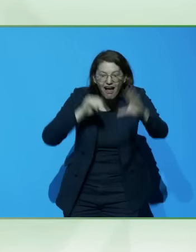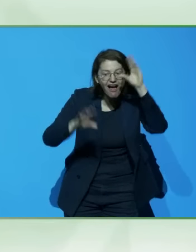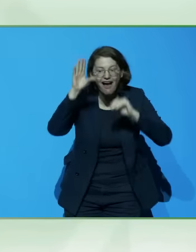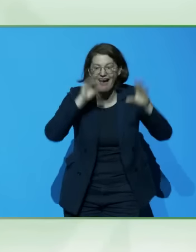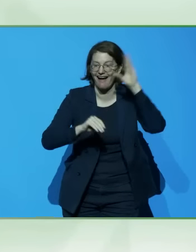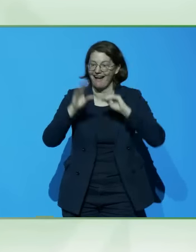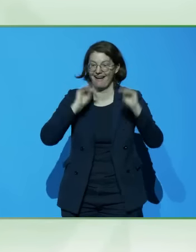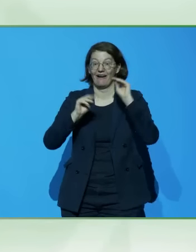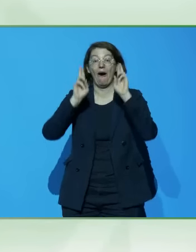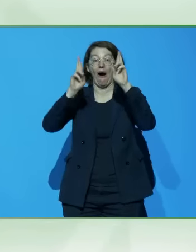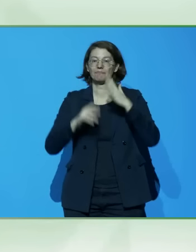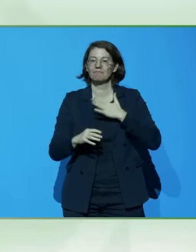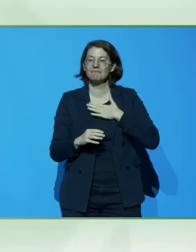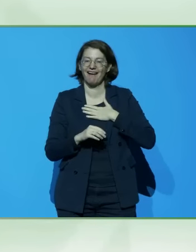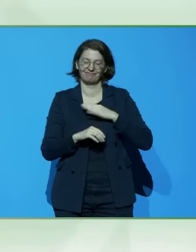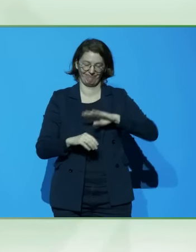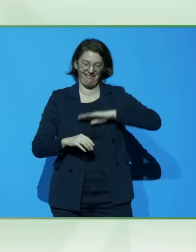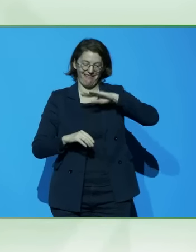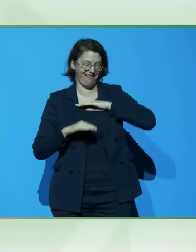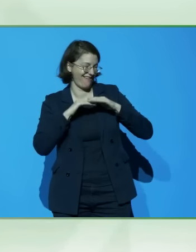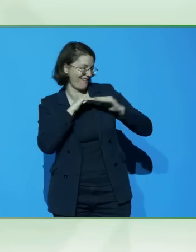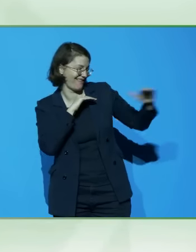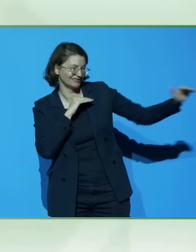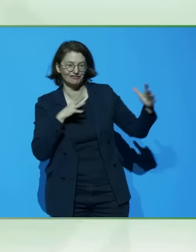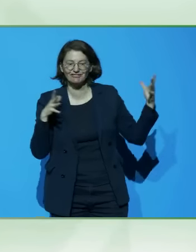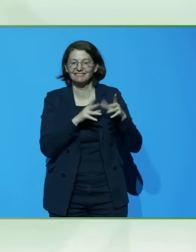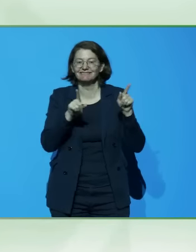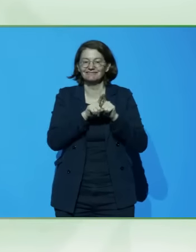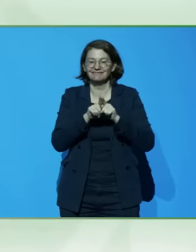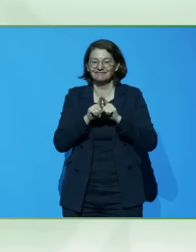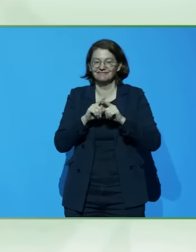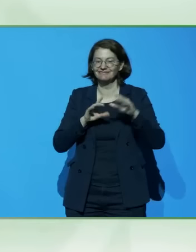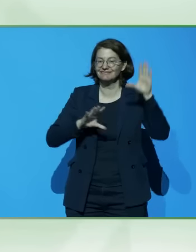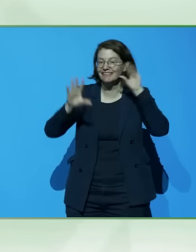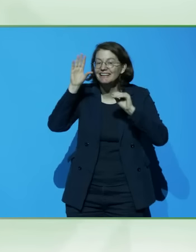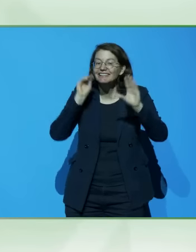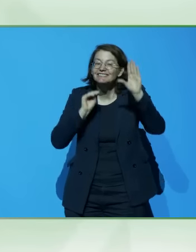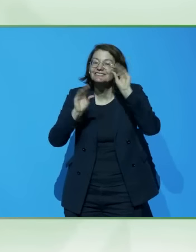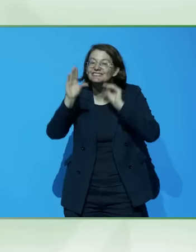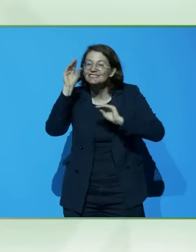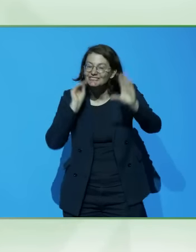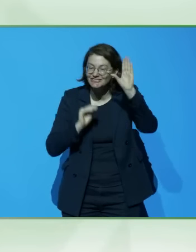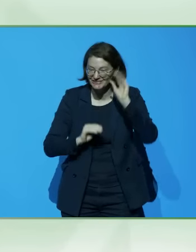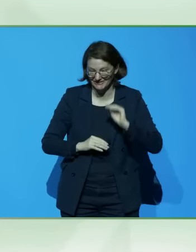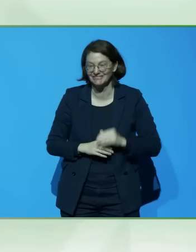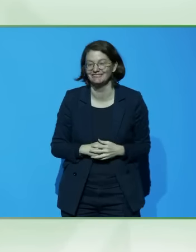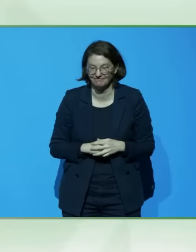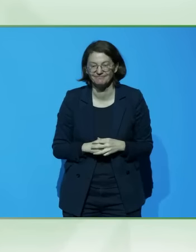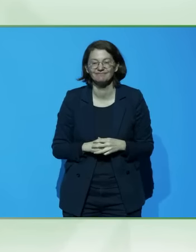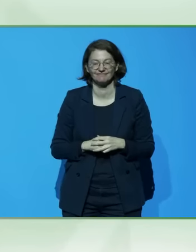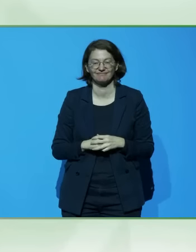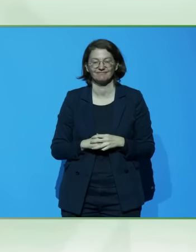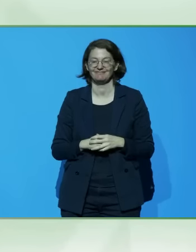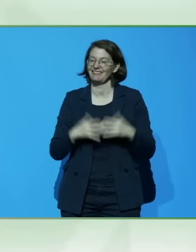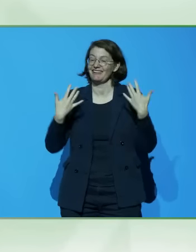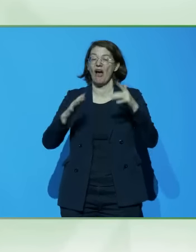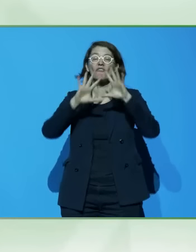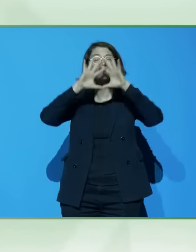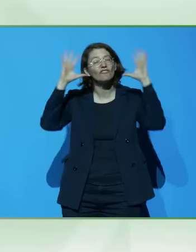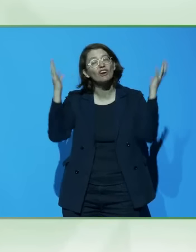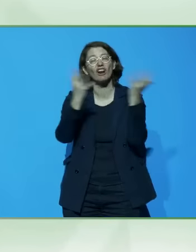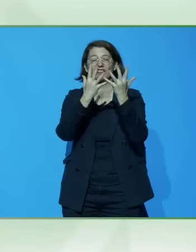also achieve that world with no barriers and make it entirely inclusive for everybody.